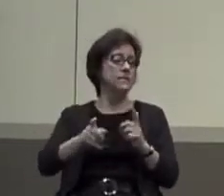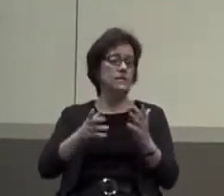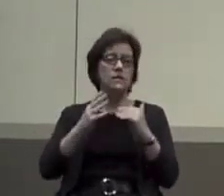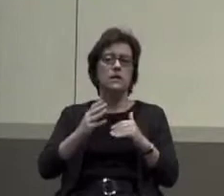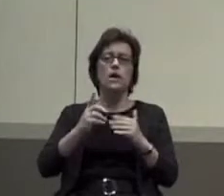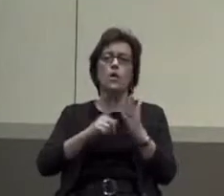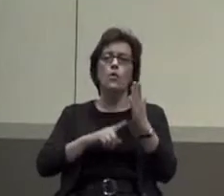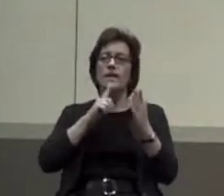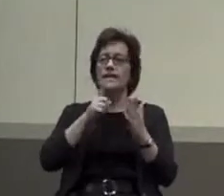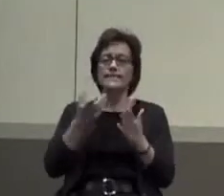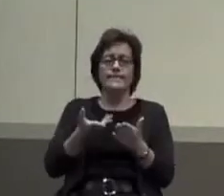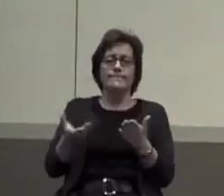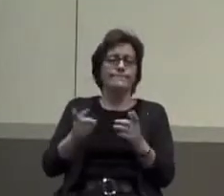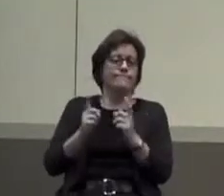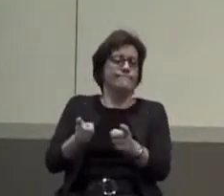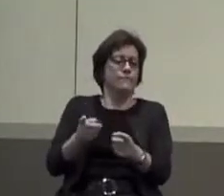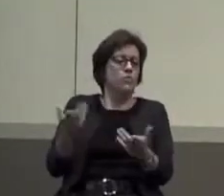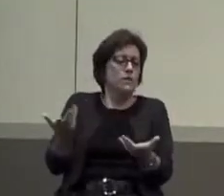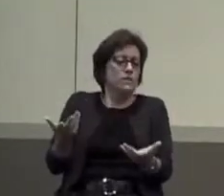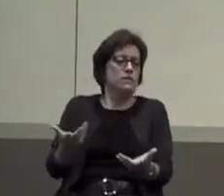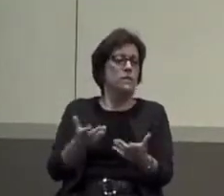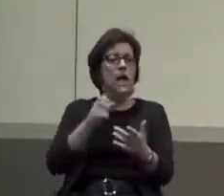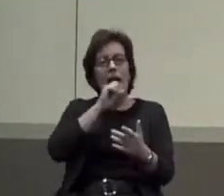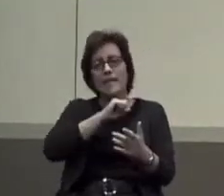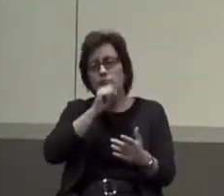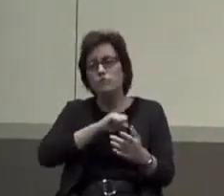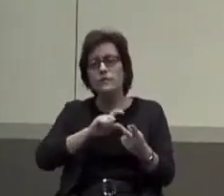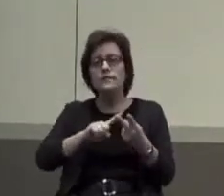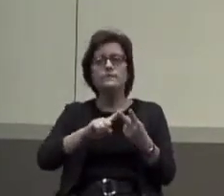reinforcer? Maybe they earn ice cream, maybe they earn free time.